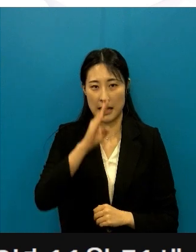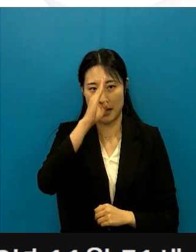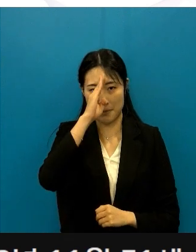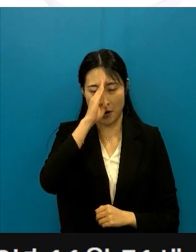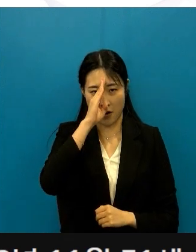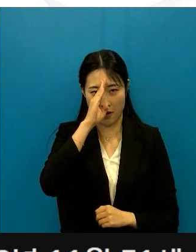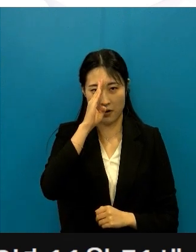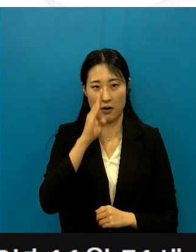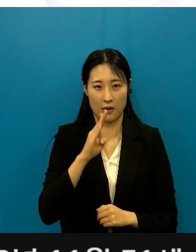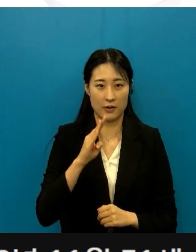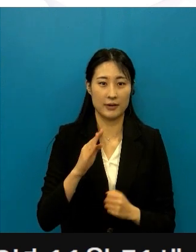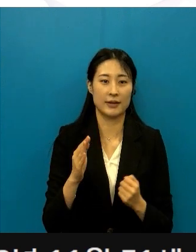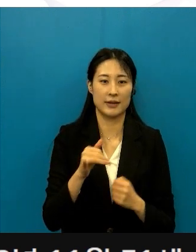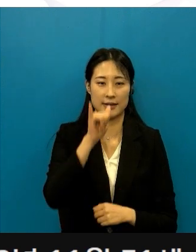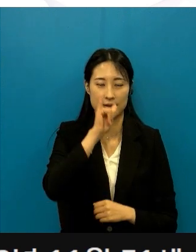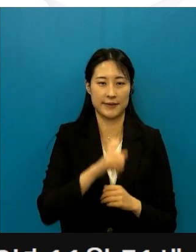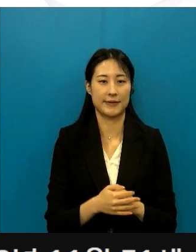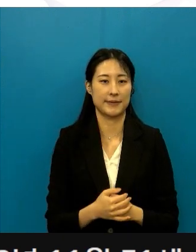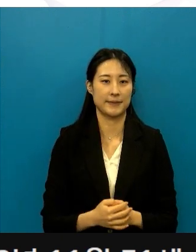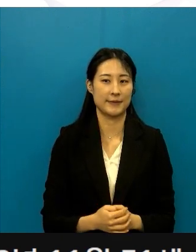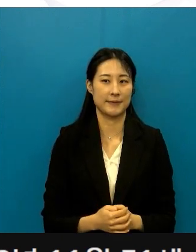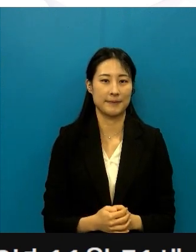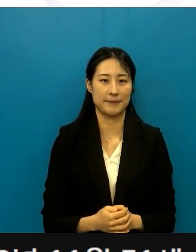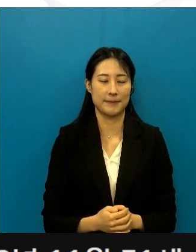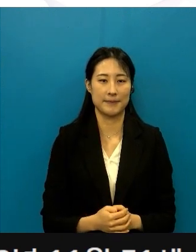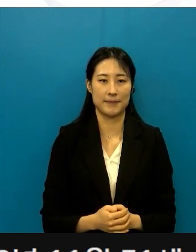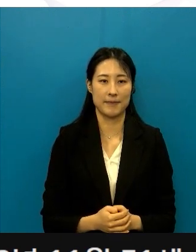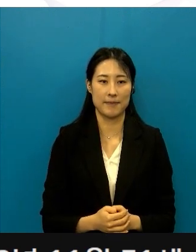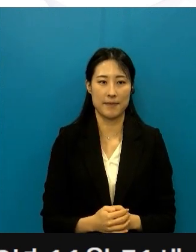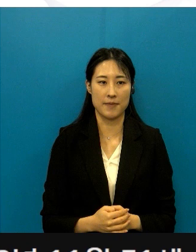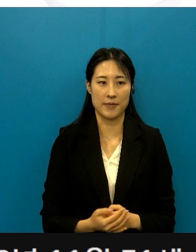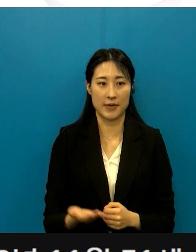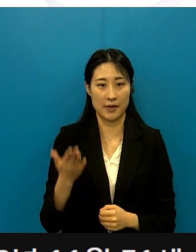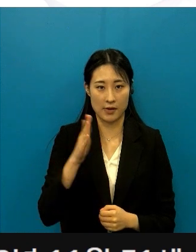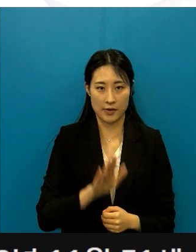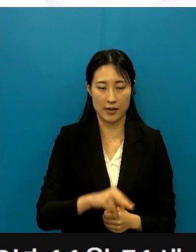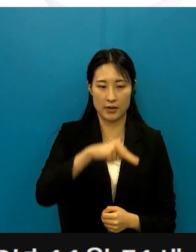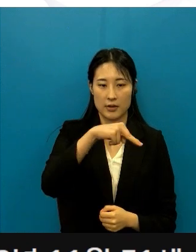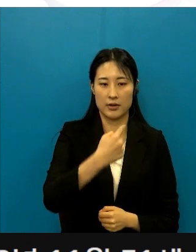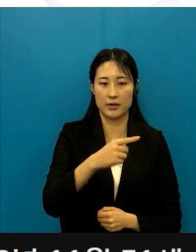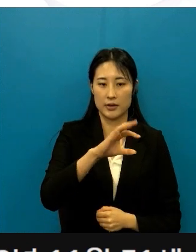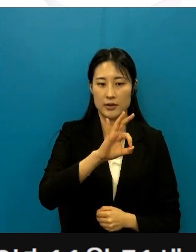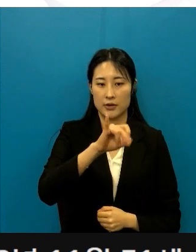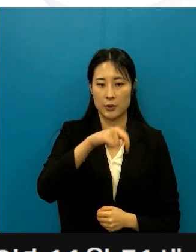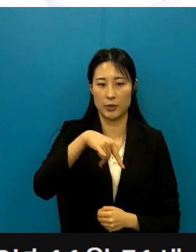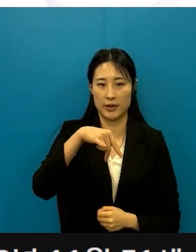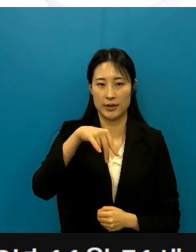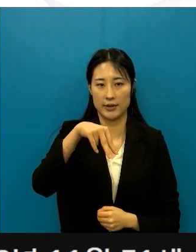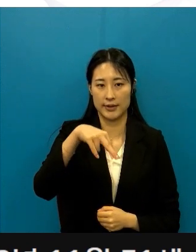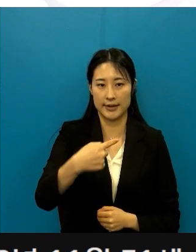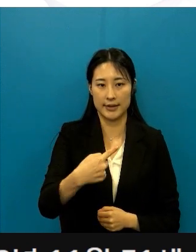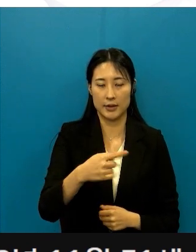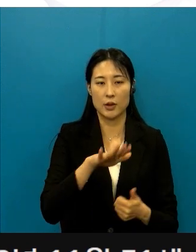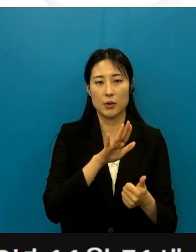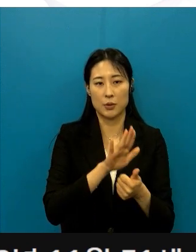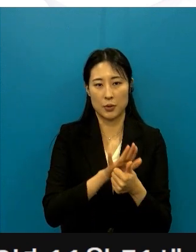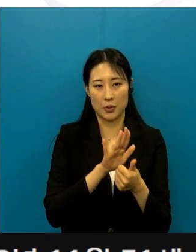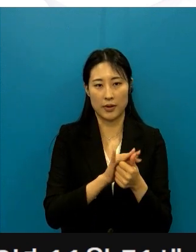suicide with assistance of Swiss-assisted suicide organization Life Circle.